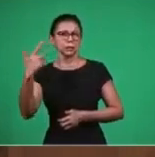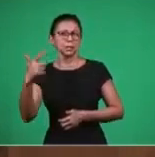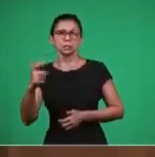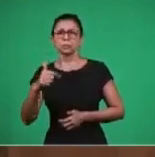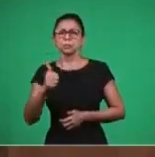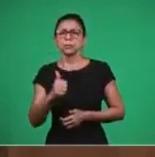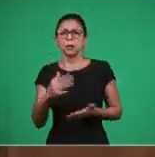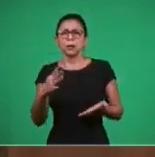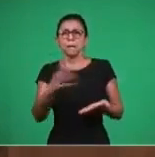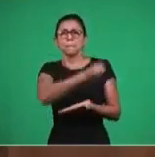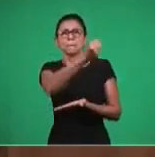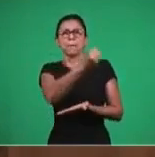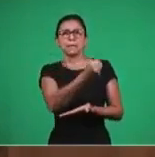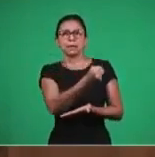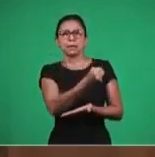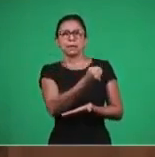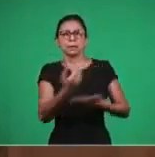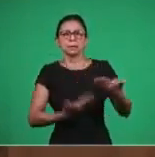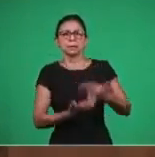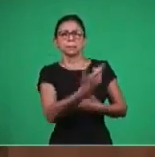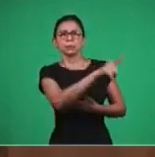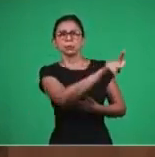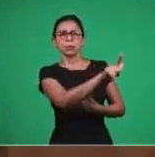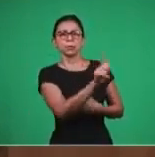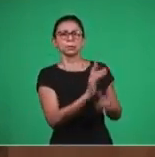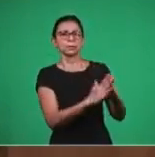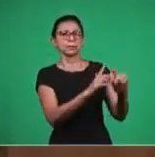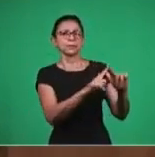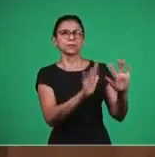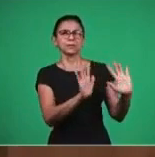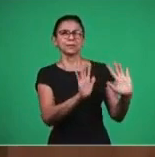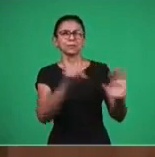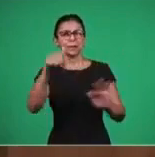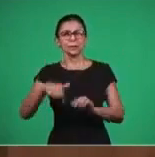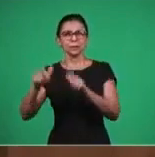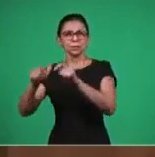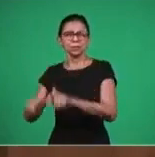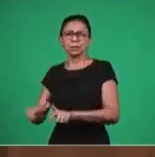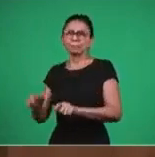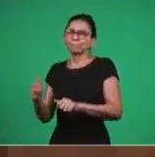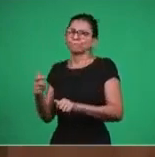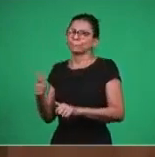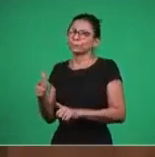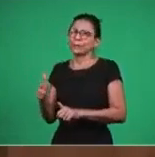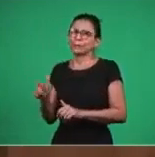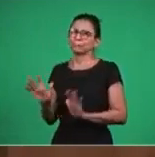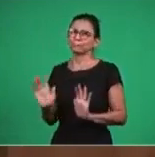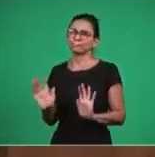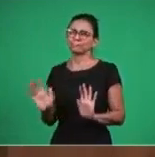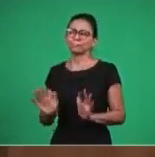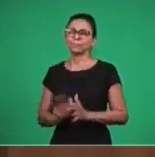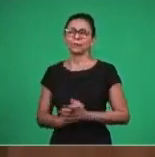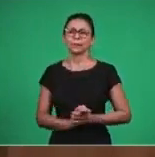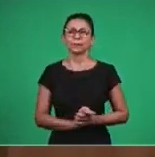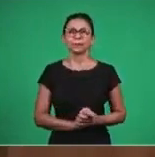would take a church, leaves his own denomination, come into Maranatha. That's not our objective.